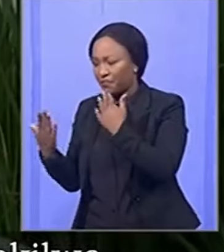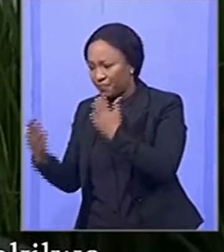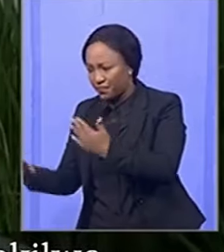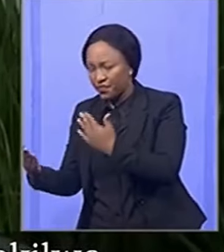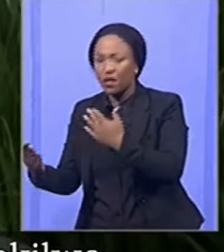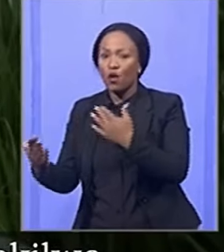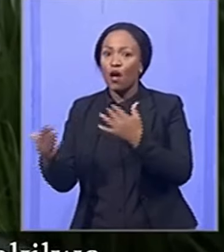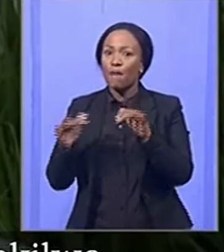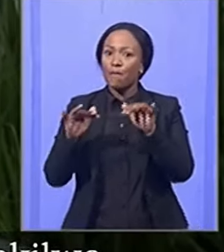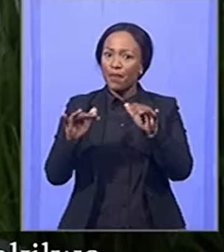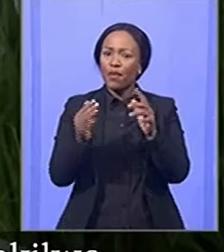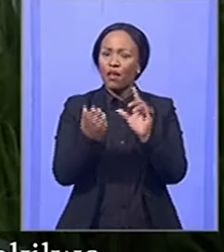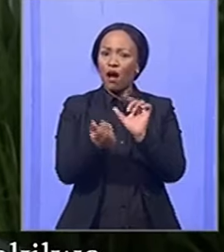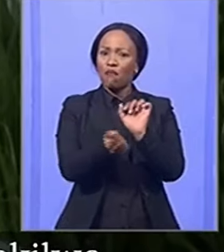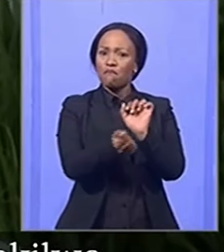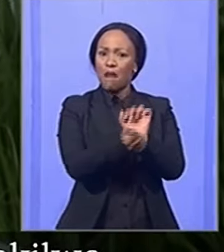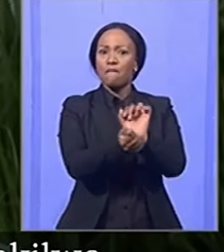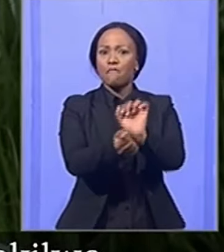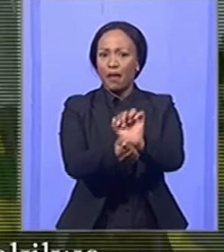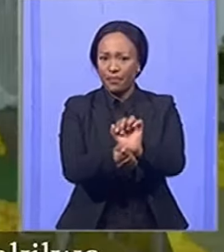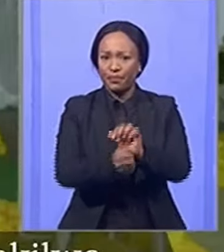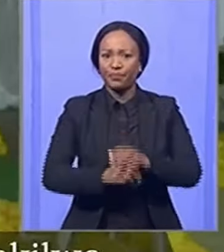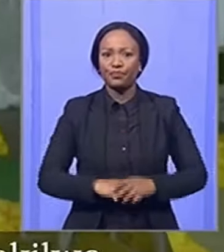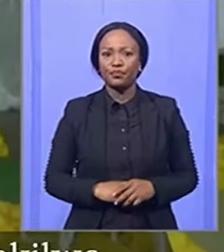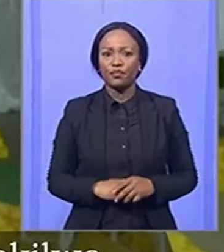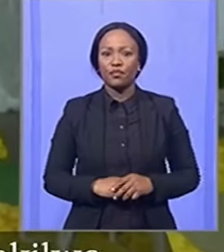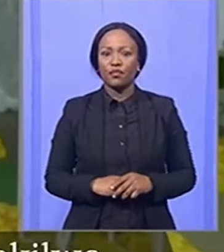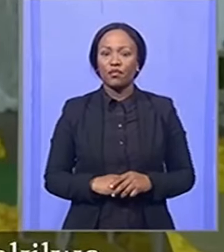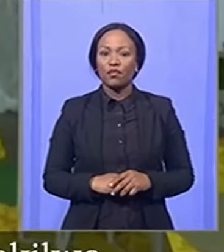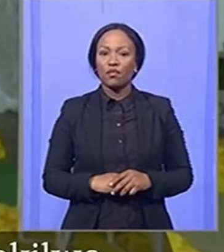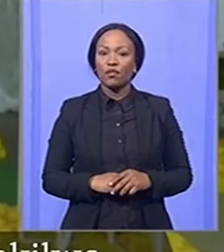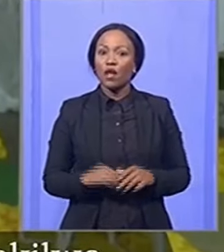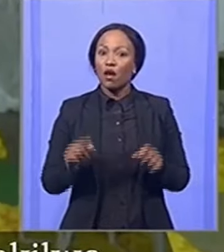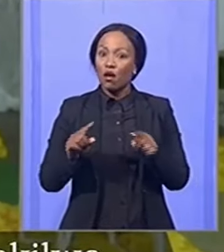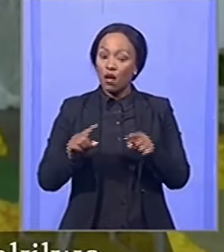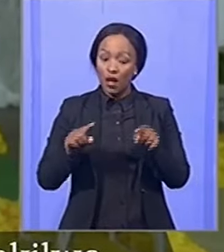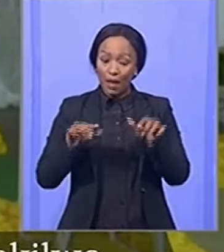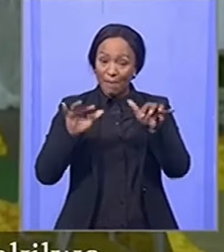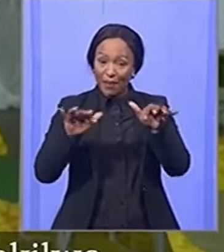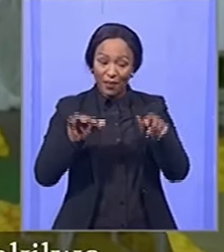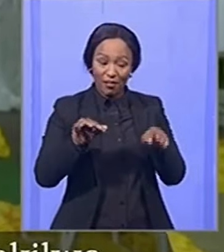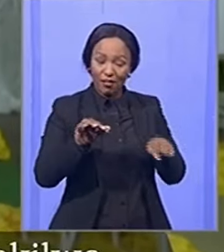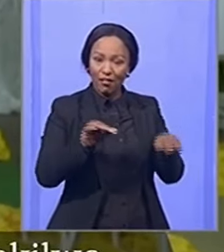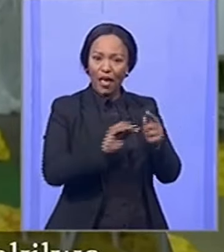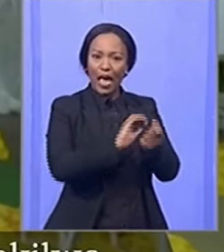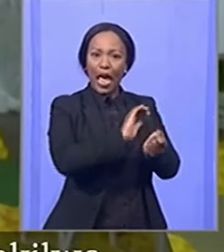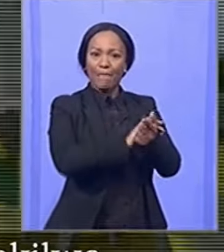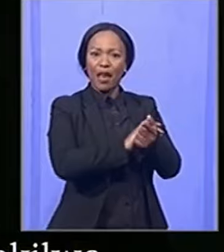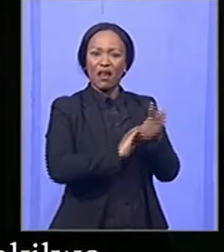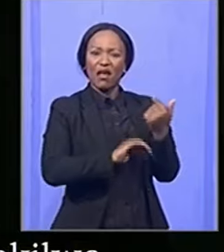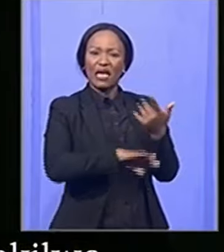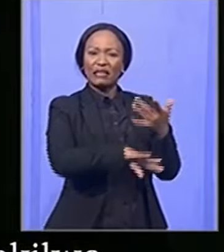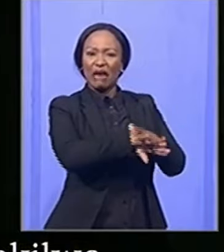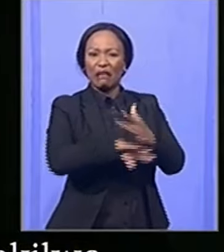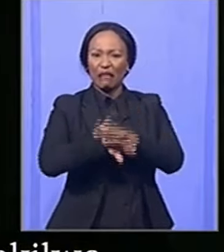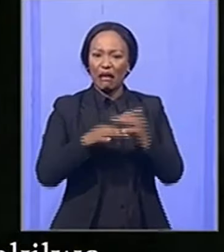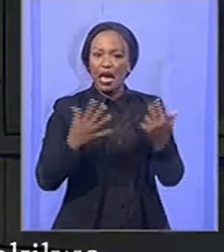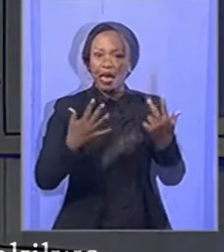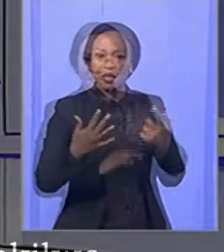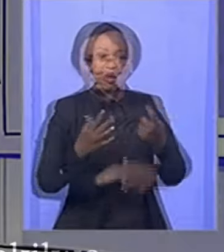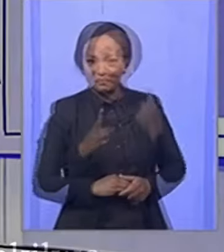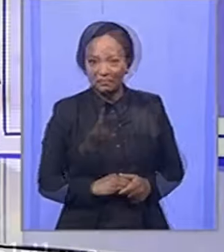tshwerweng. E mong wa diphofu tse robedi tlhaselong ya Kanana bekeng e fetileng o bolokilwe ka jeno.